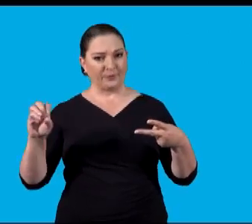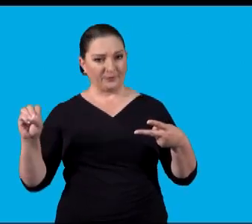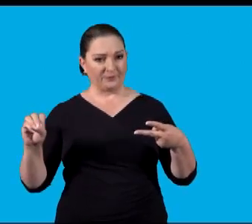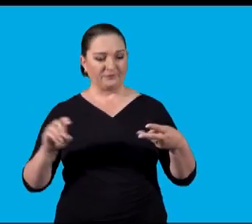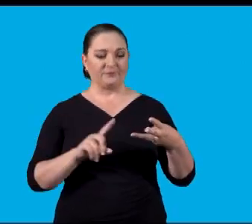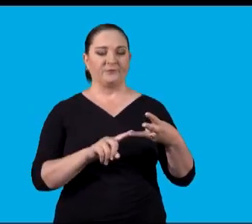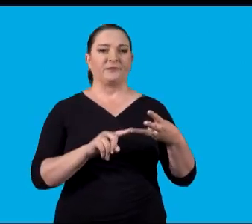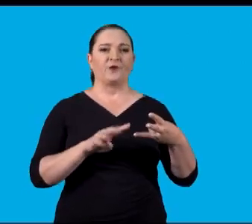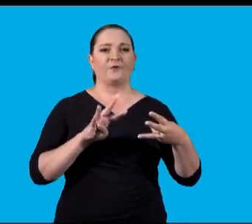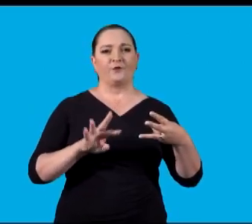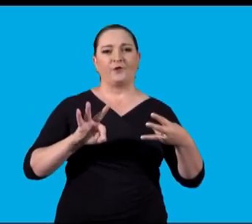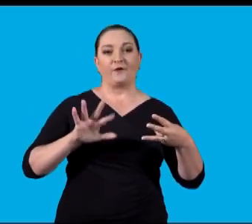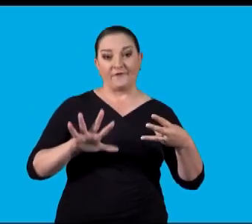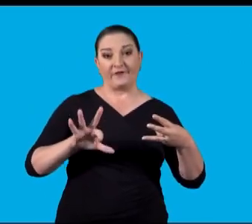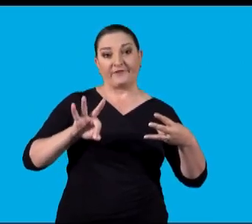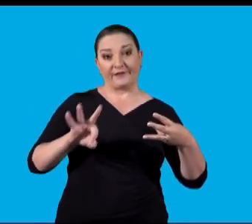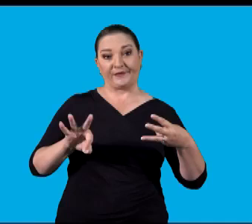252,000 plus